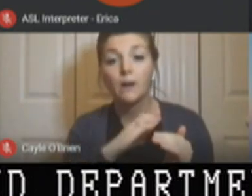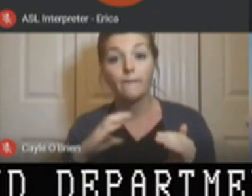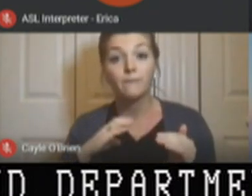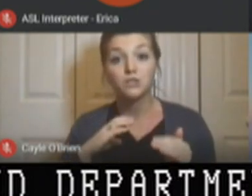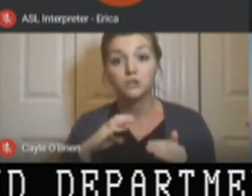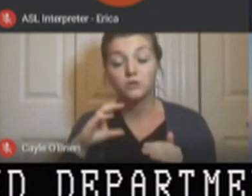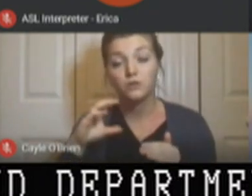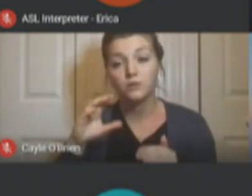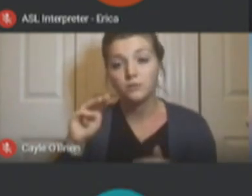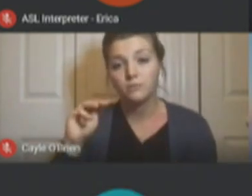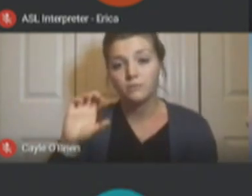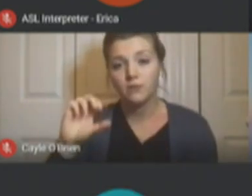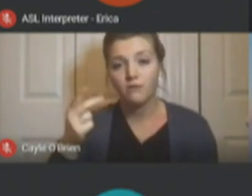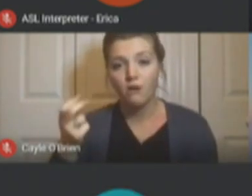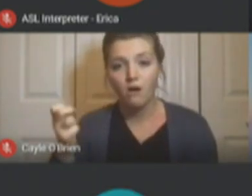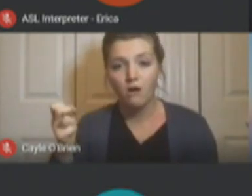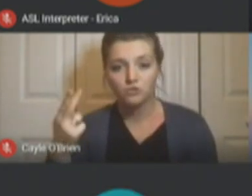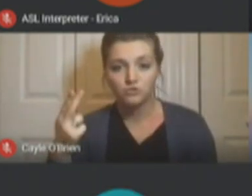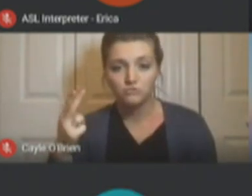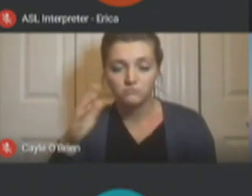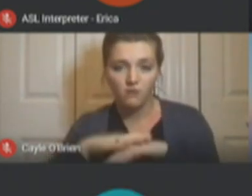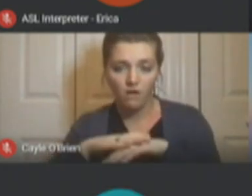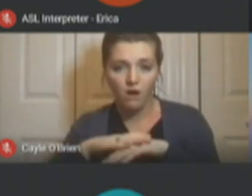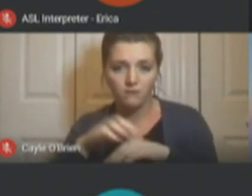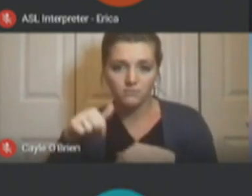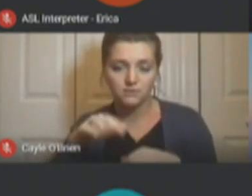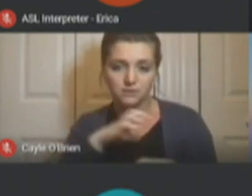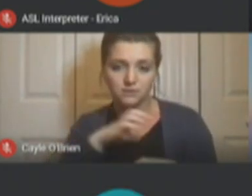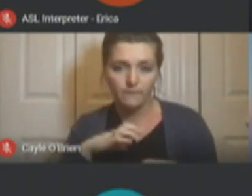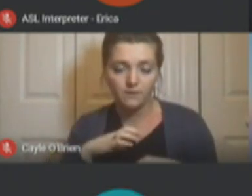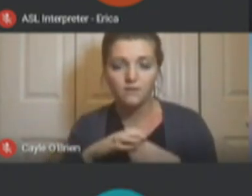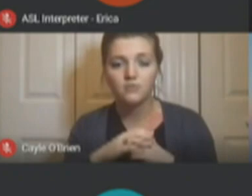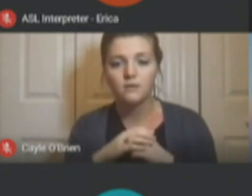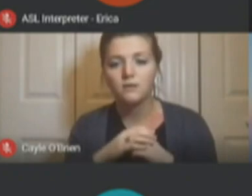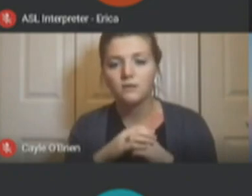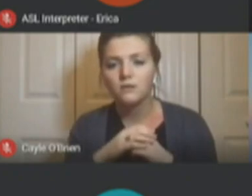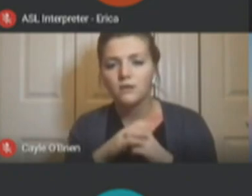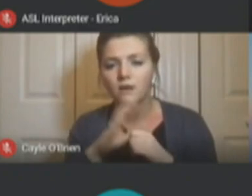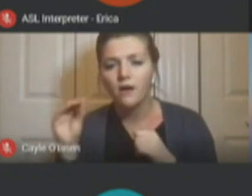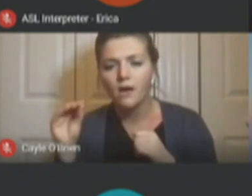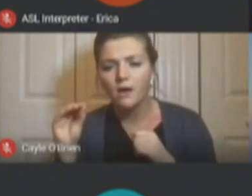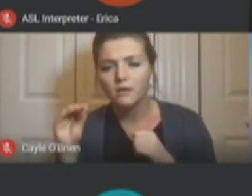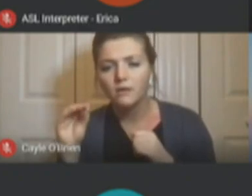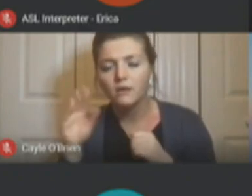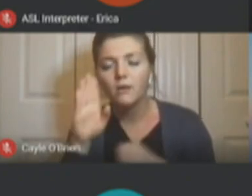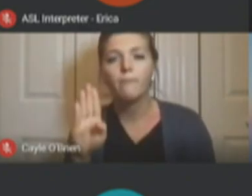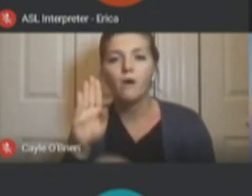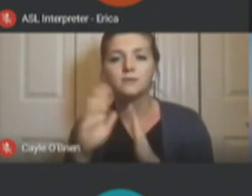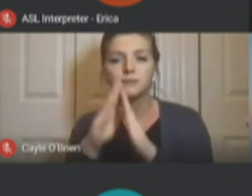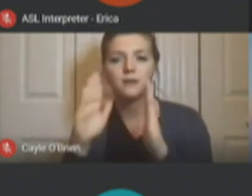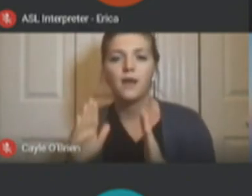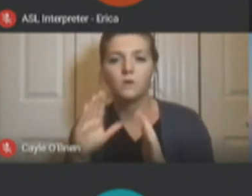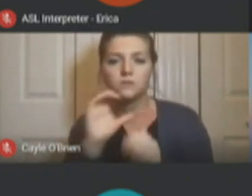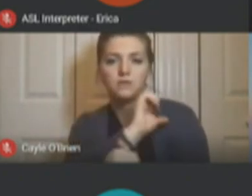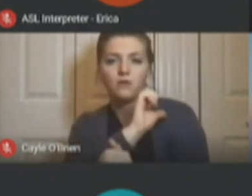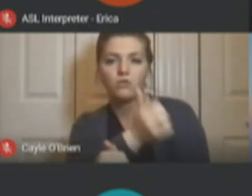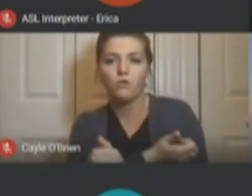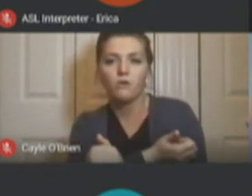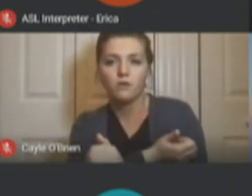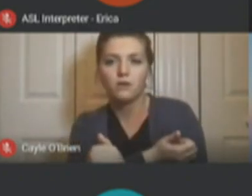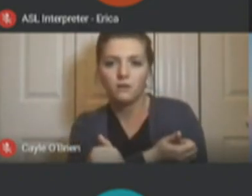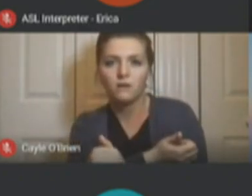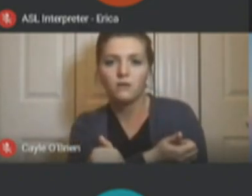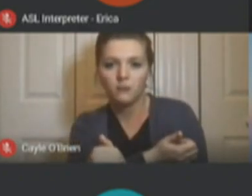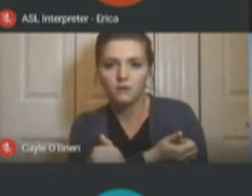committee. And the 5th is Boston Housing Authority. So we